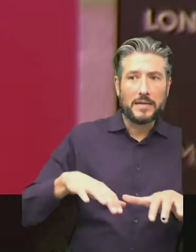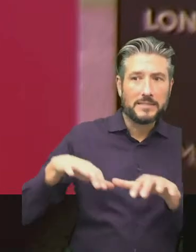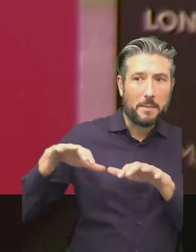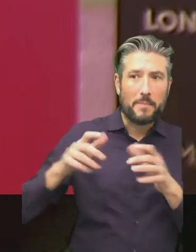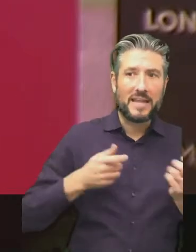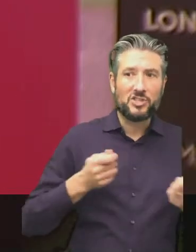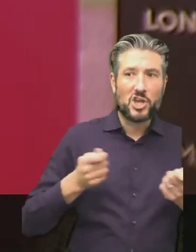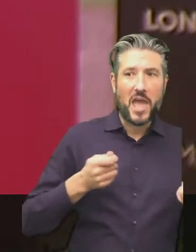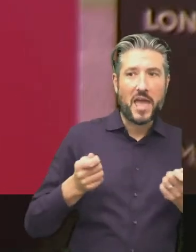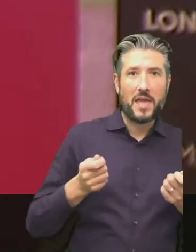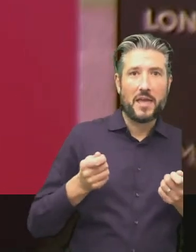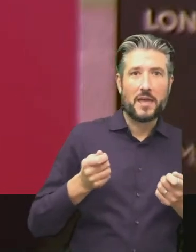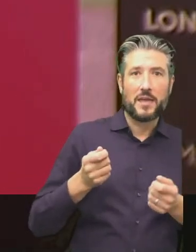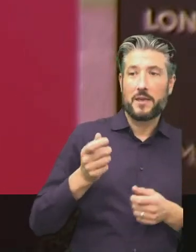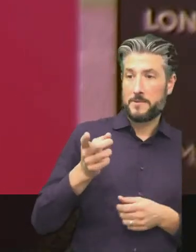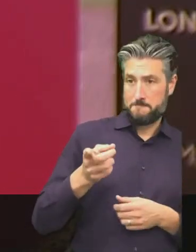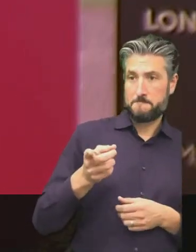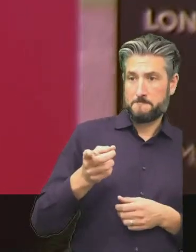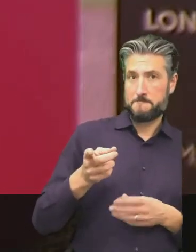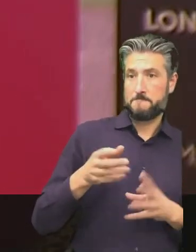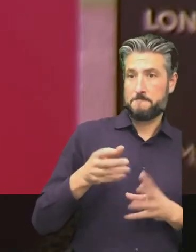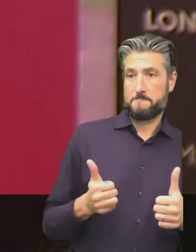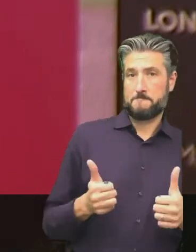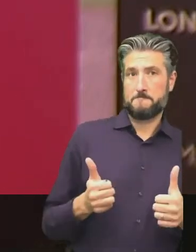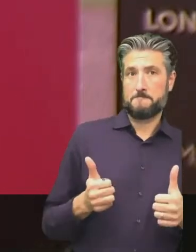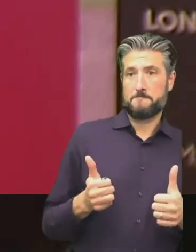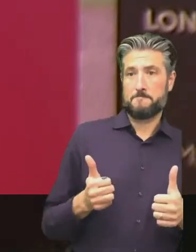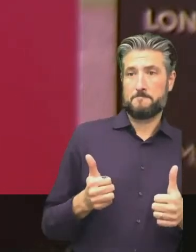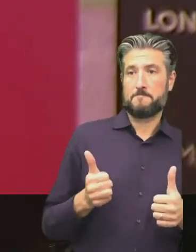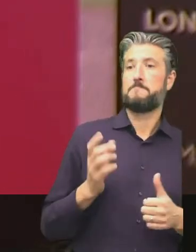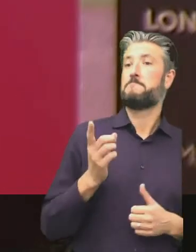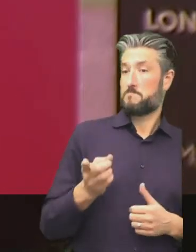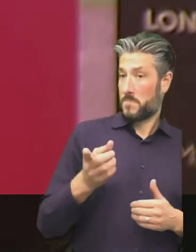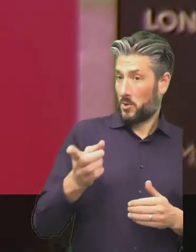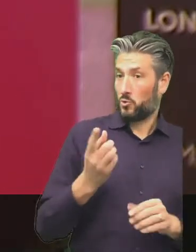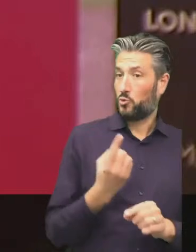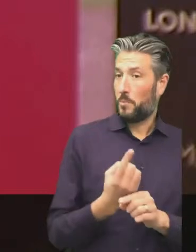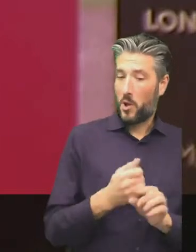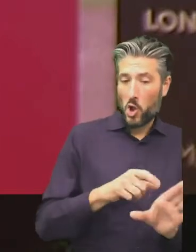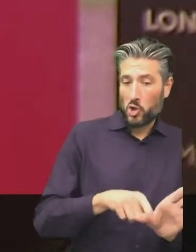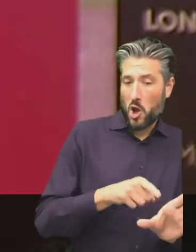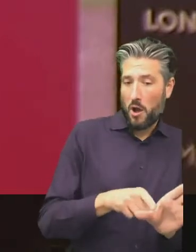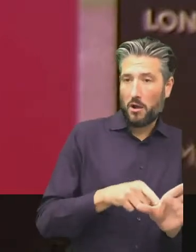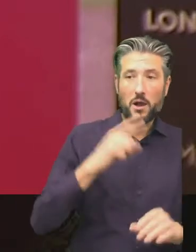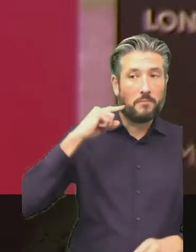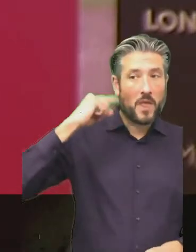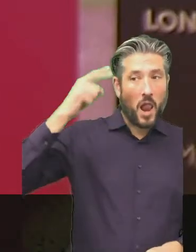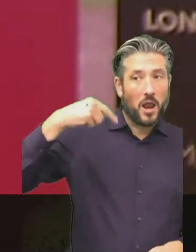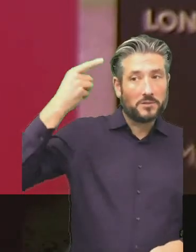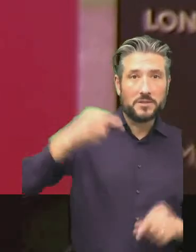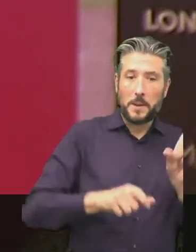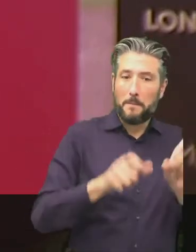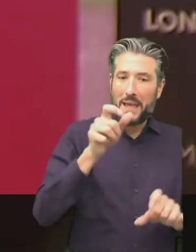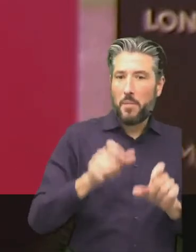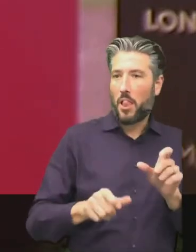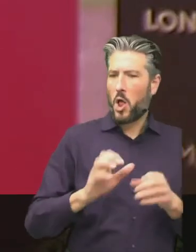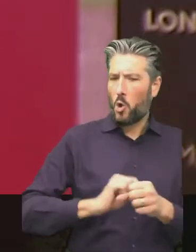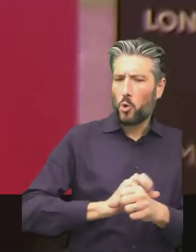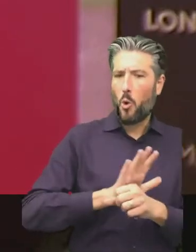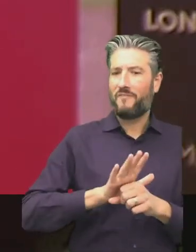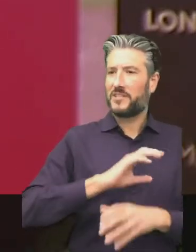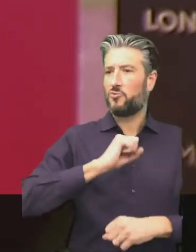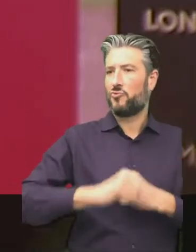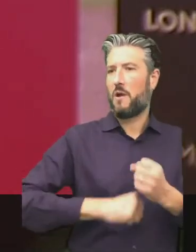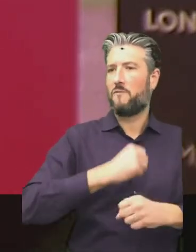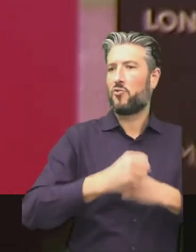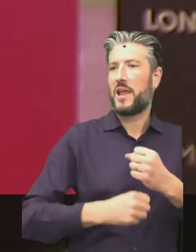Sumaya Bangura on young Londoners and COVID-19 recovery. Sumaya